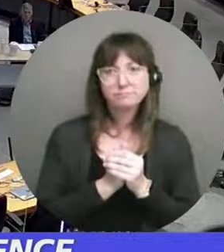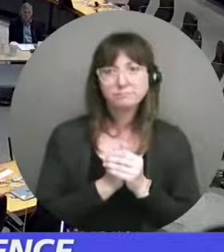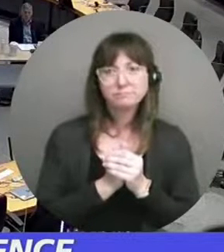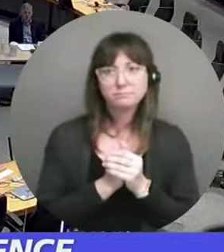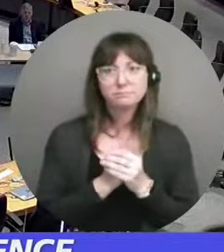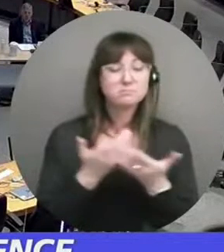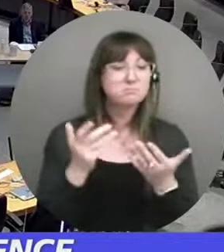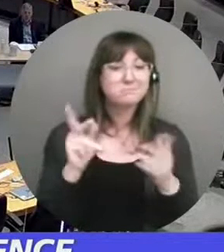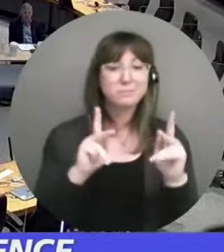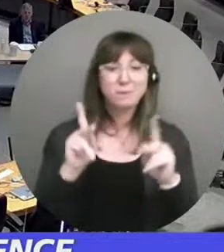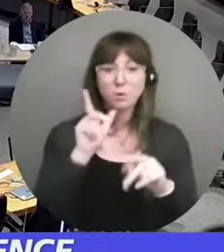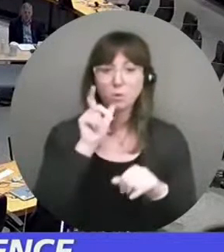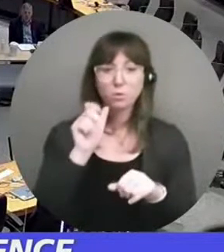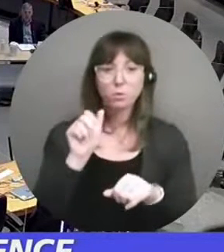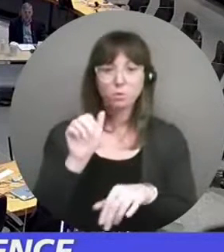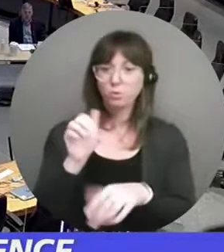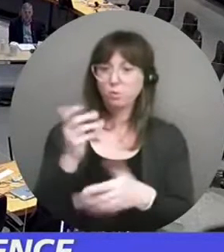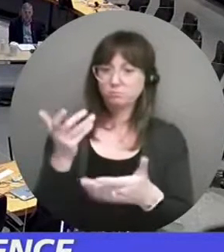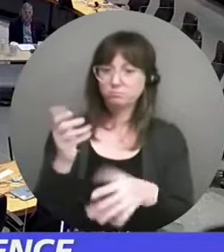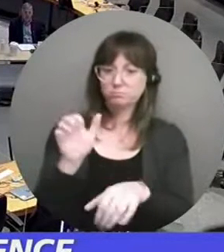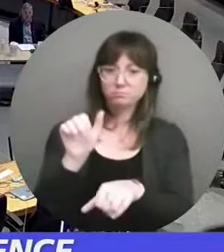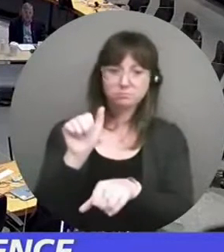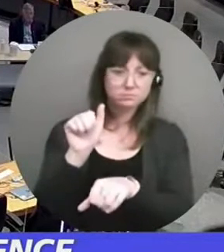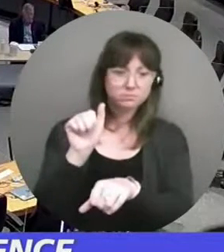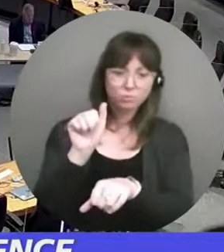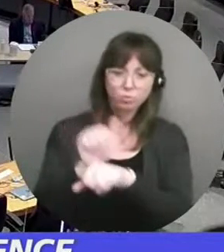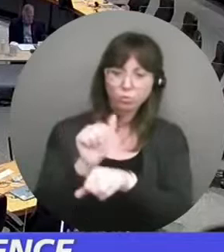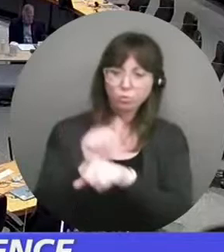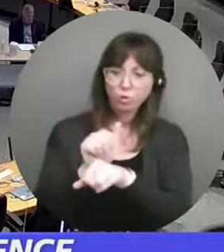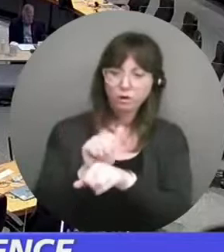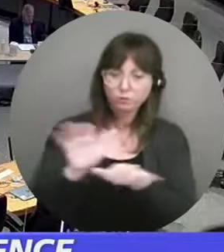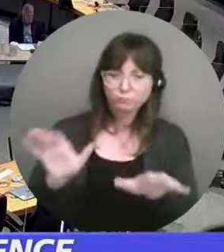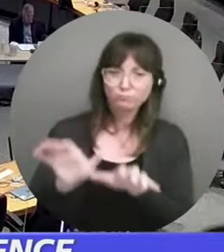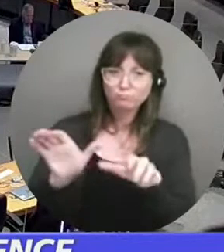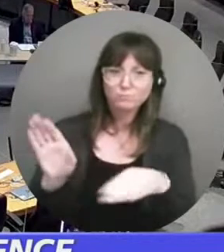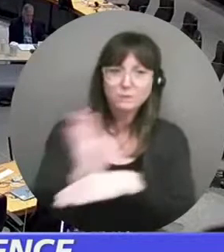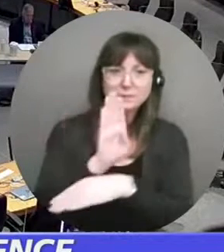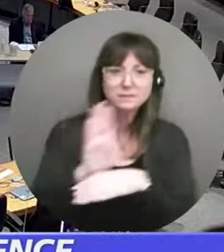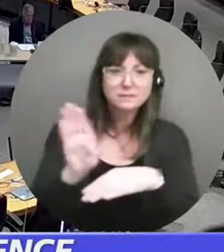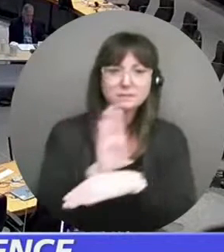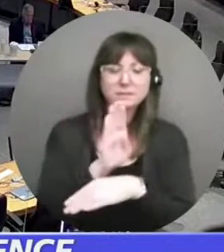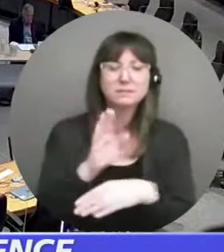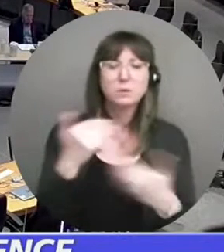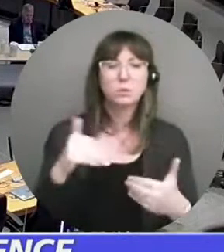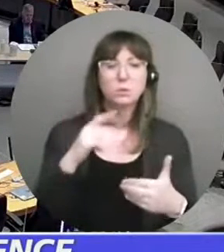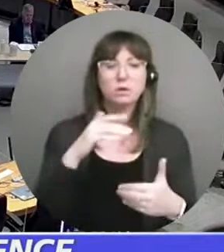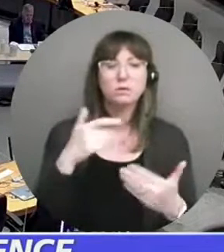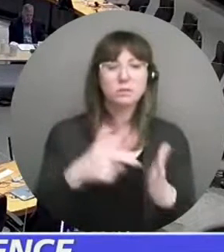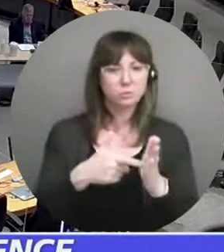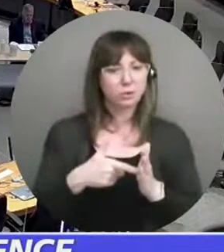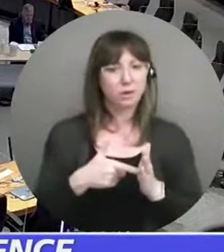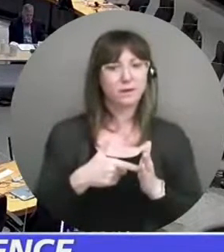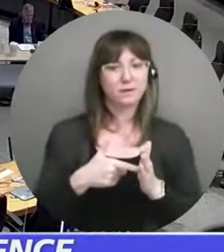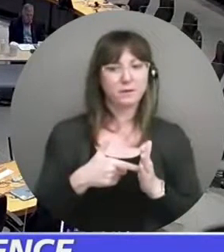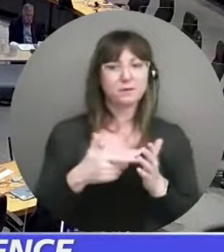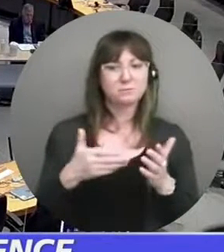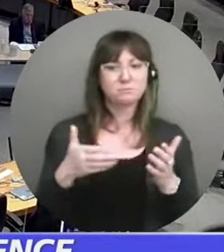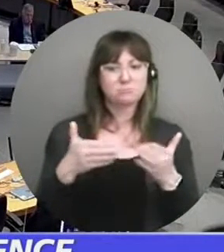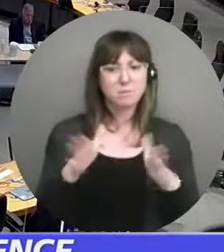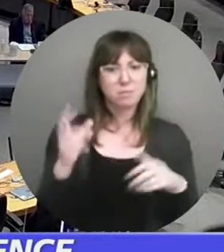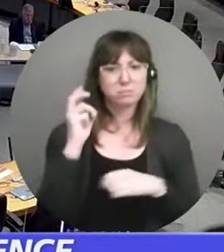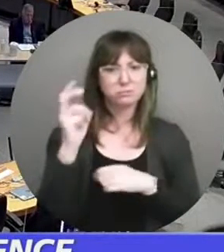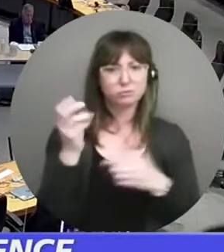worker-based or worker-driven businesses really require public transit